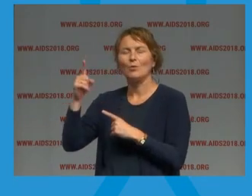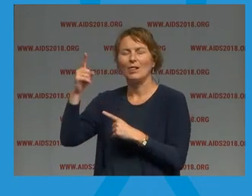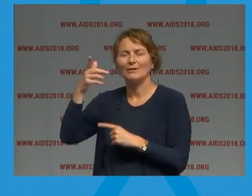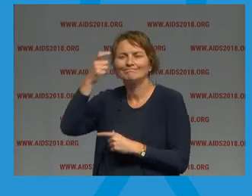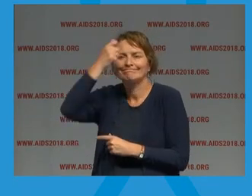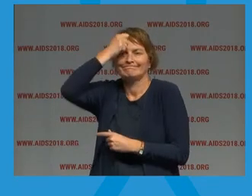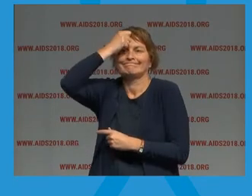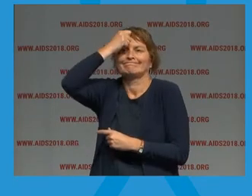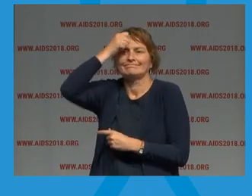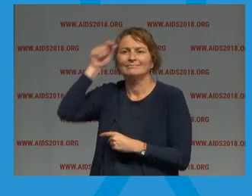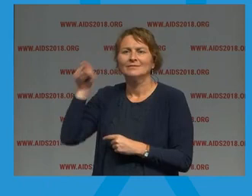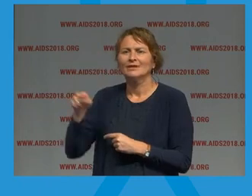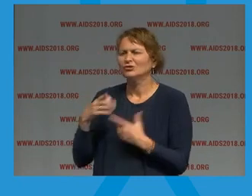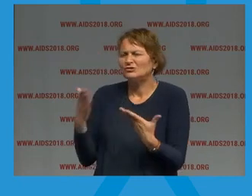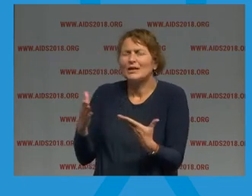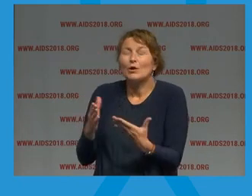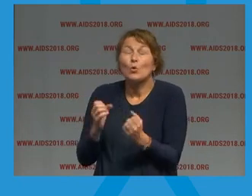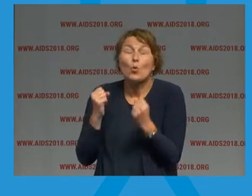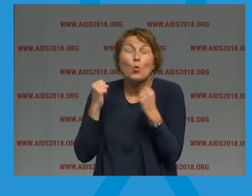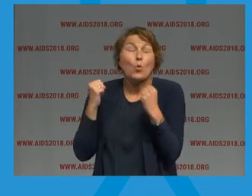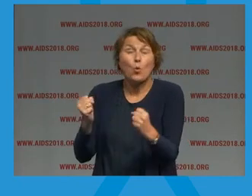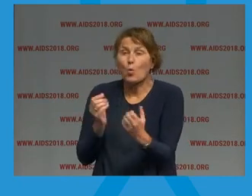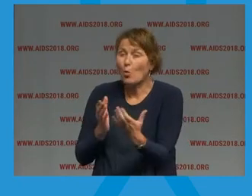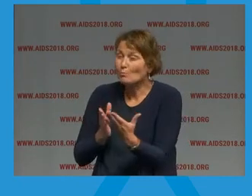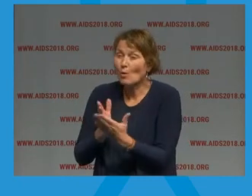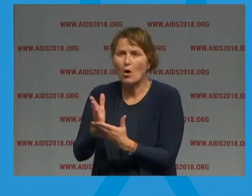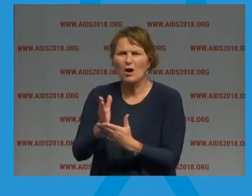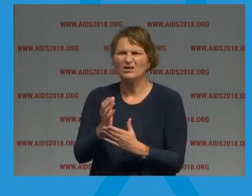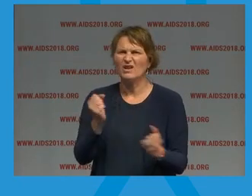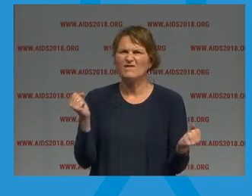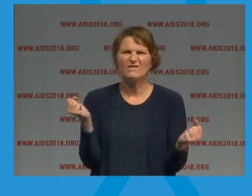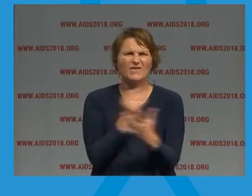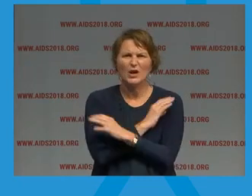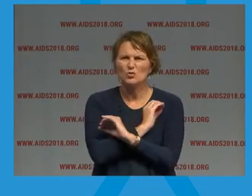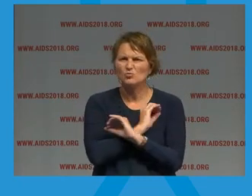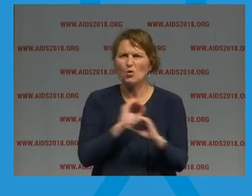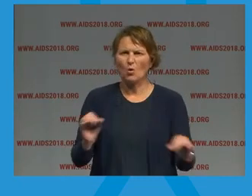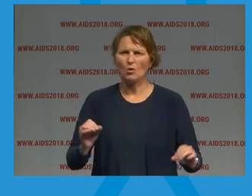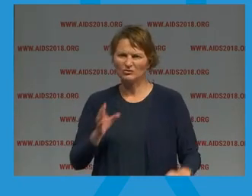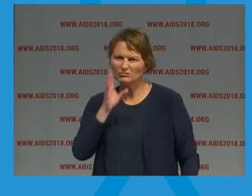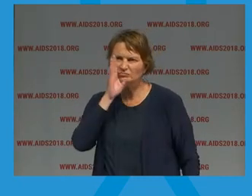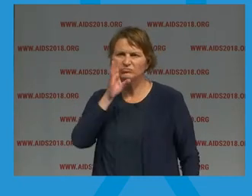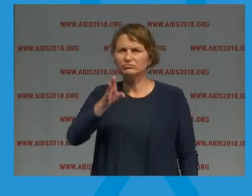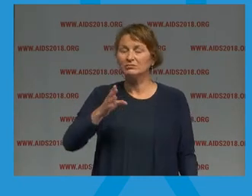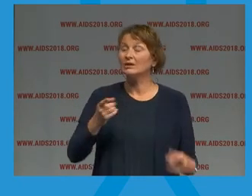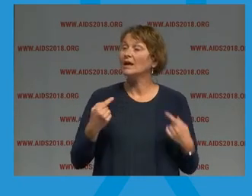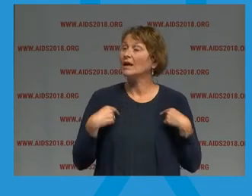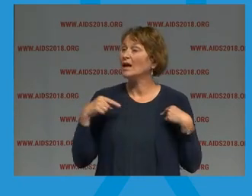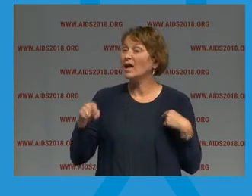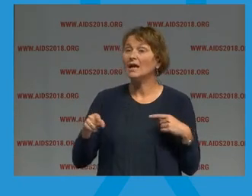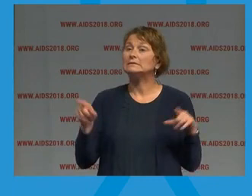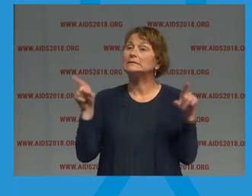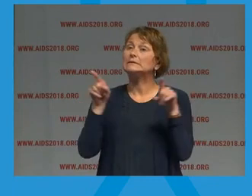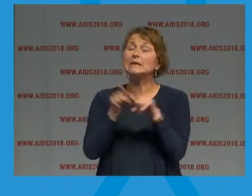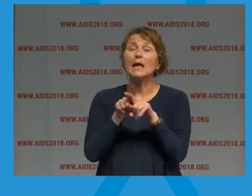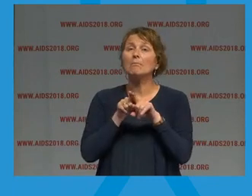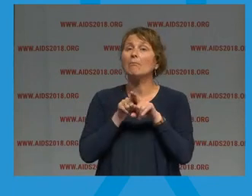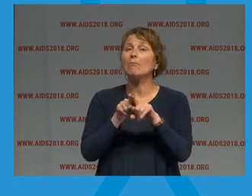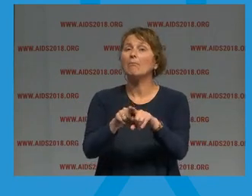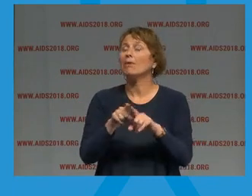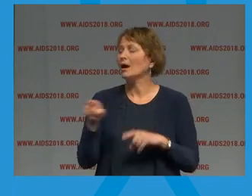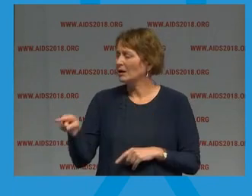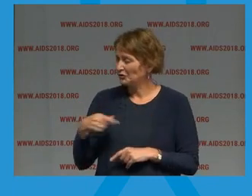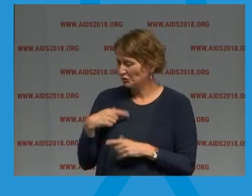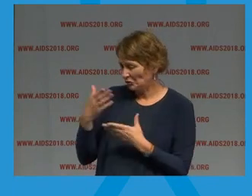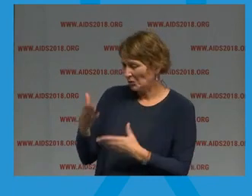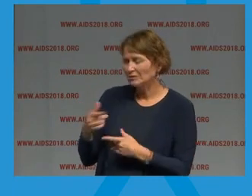just the fact that she was so honest. She was truthful, she was fearless, and she remained the same. You know, you would never